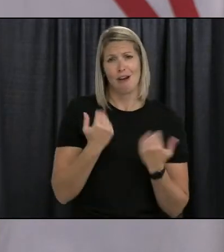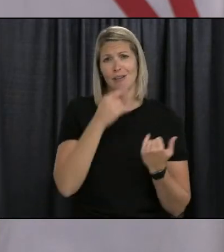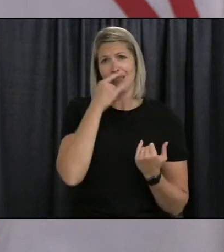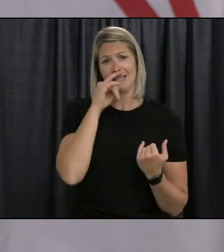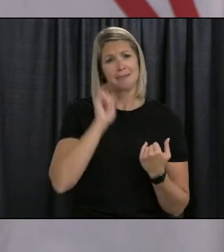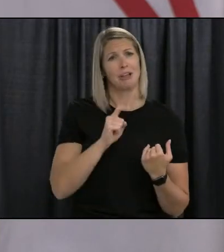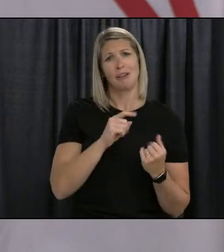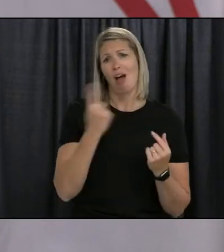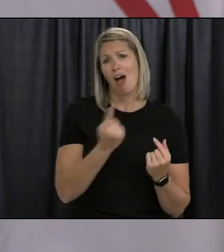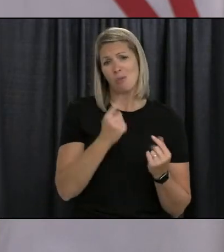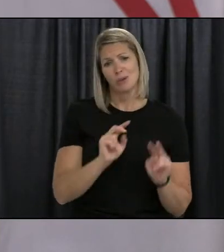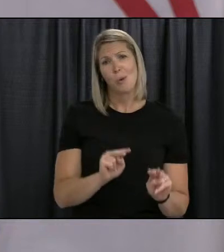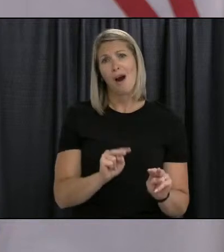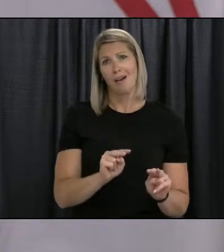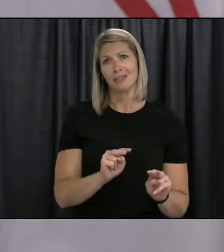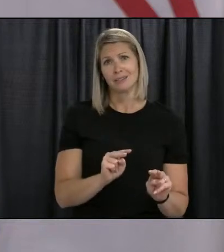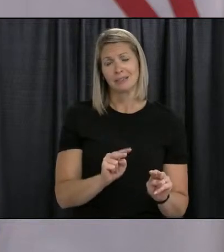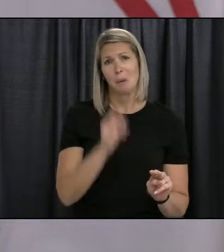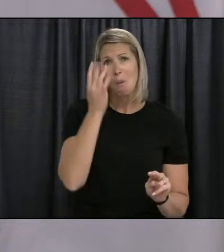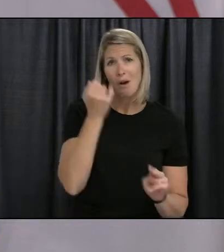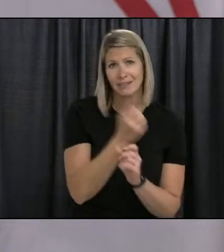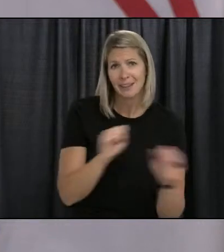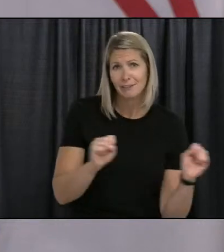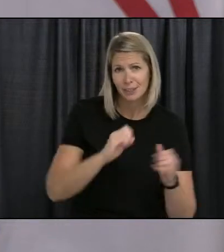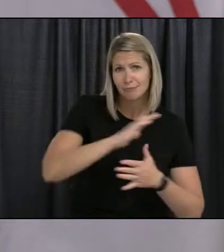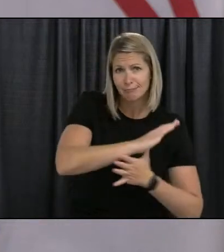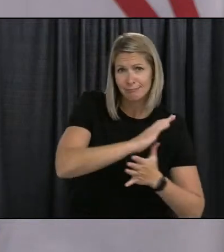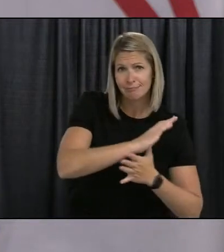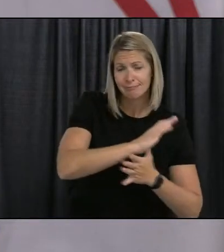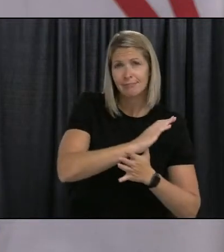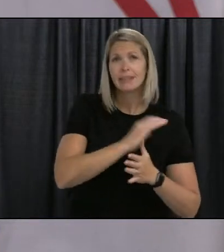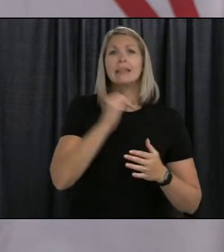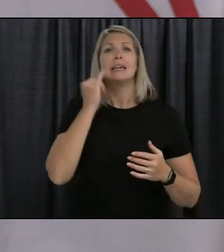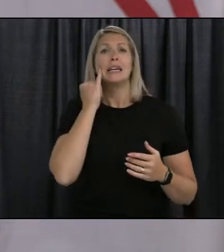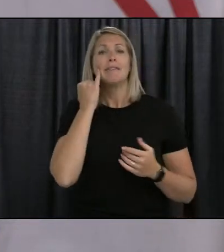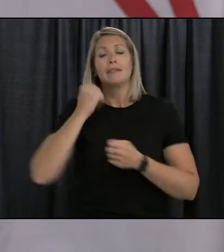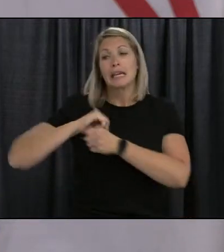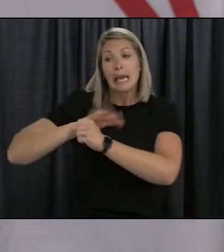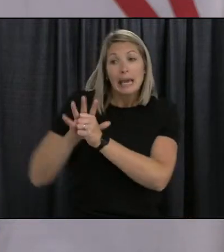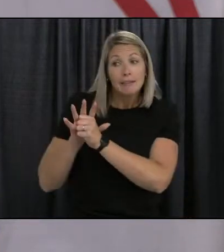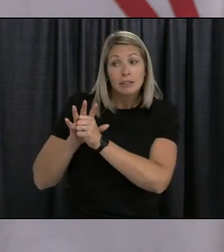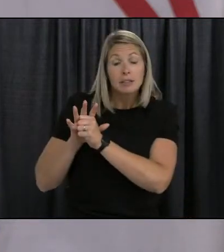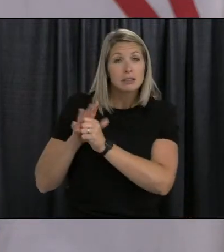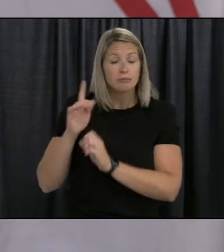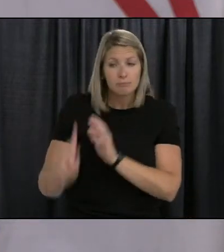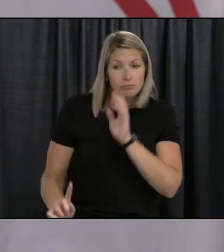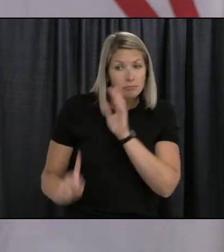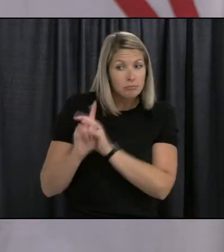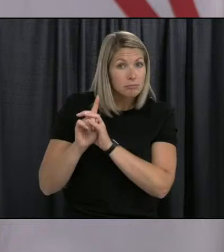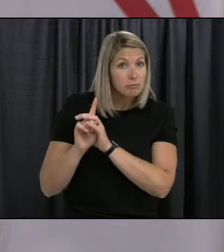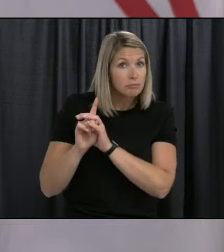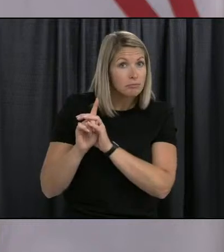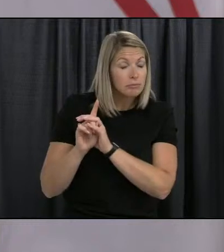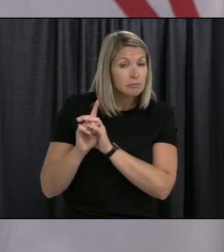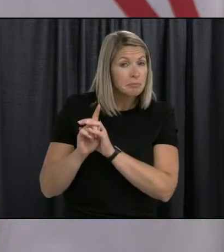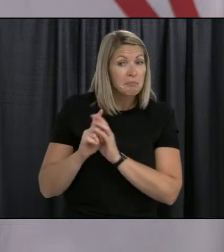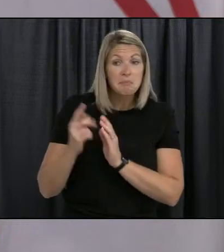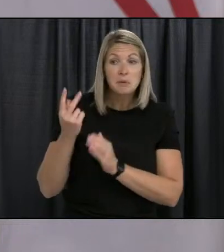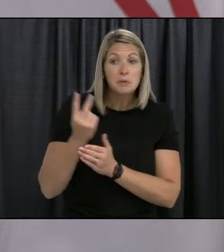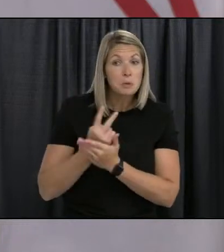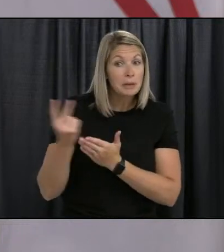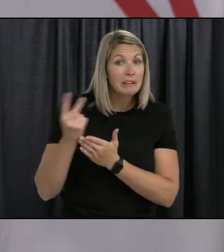Certainly if we were to see an increase in cases of COVID in the next 5 weeks, then,